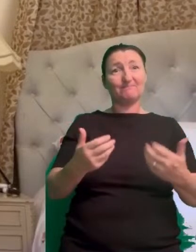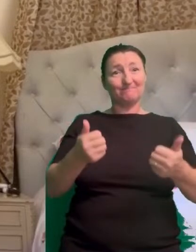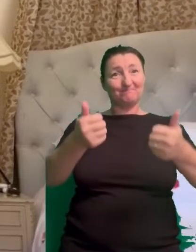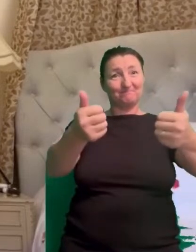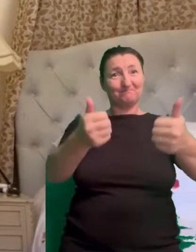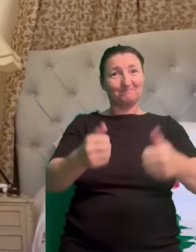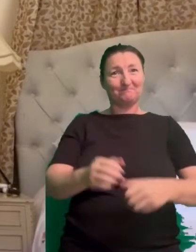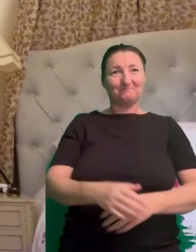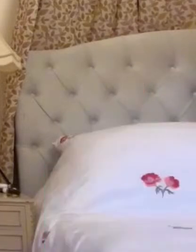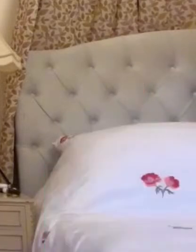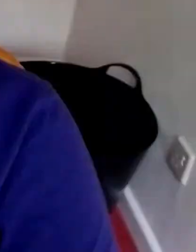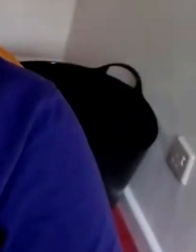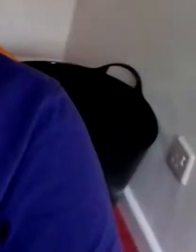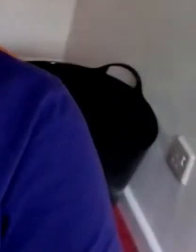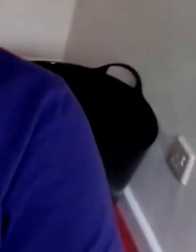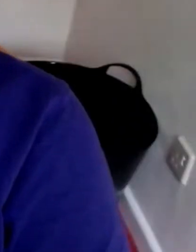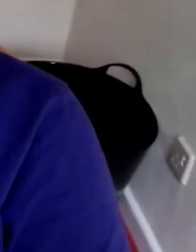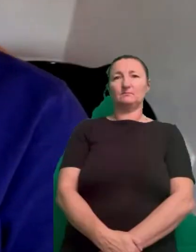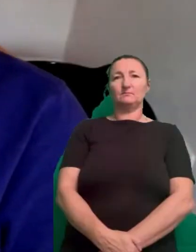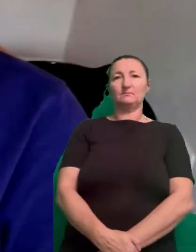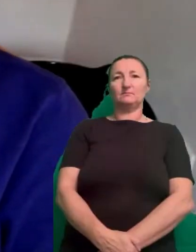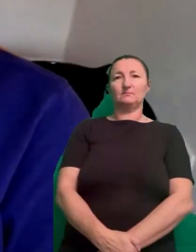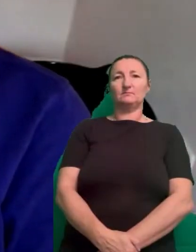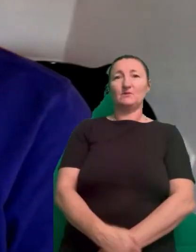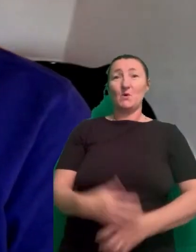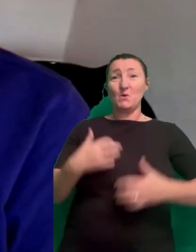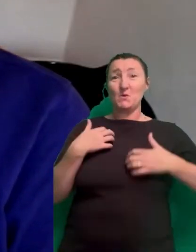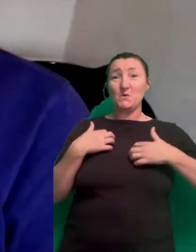portion of their arms or their fingers.